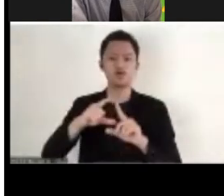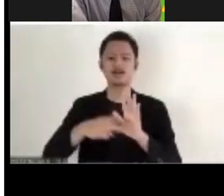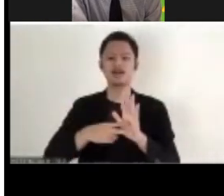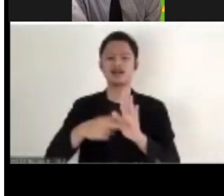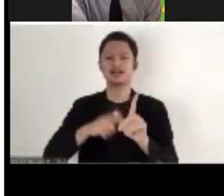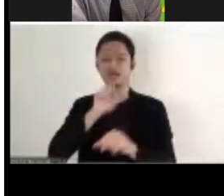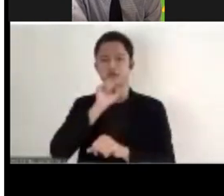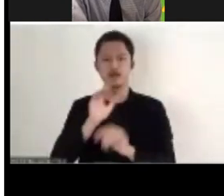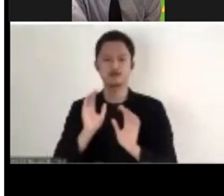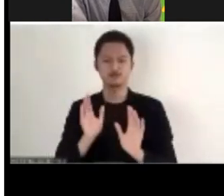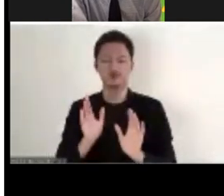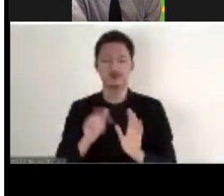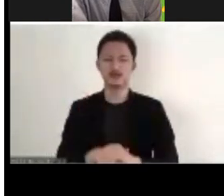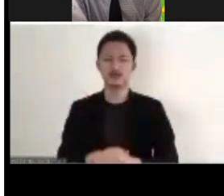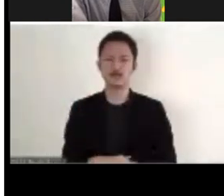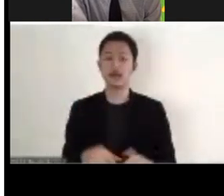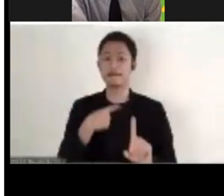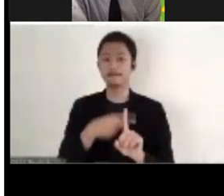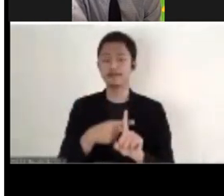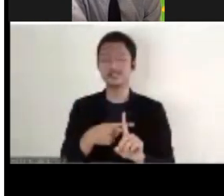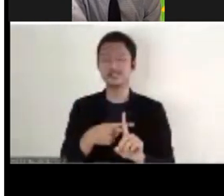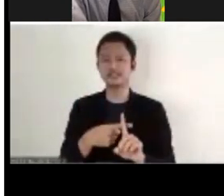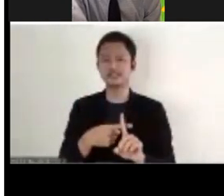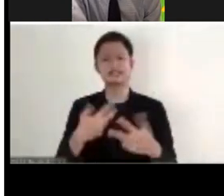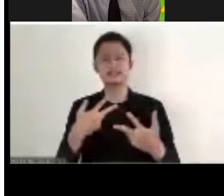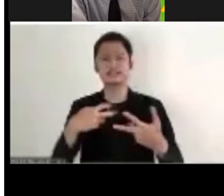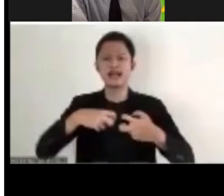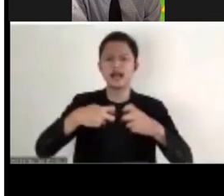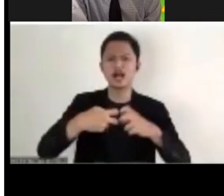browser ini description